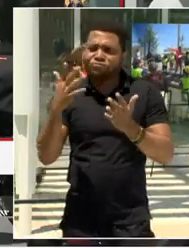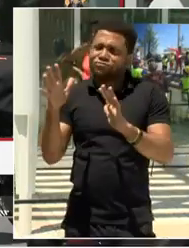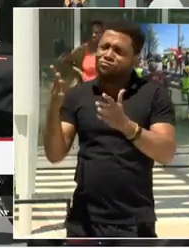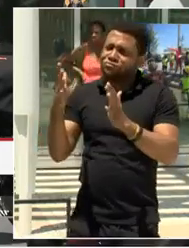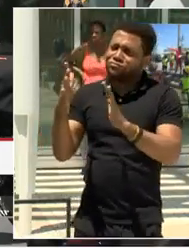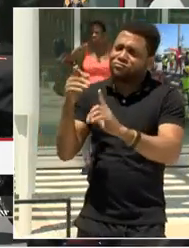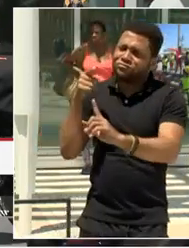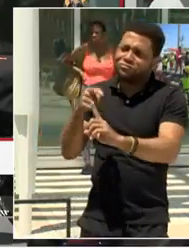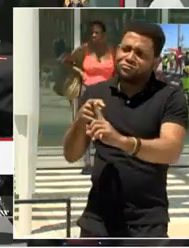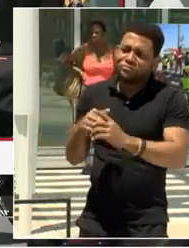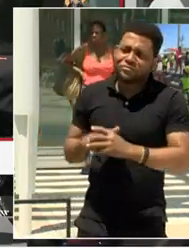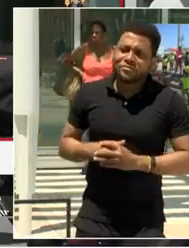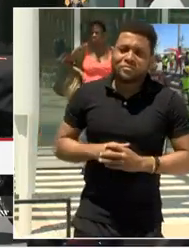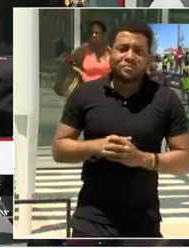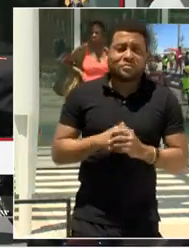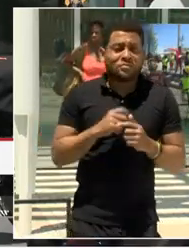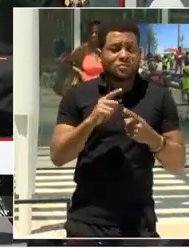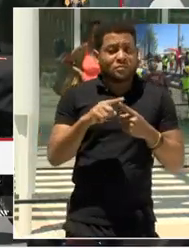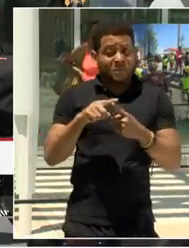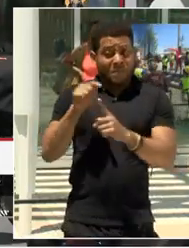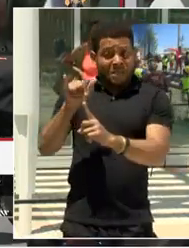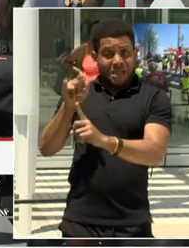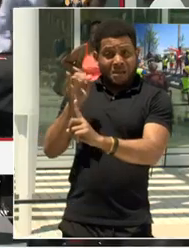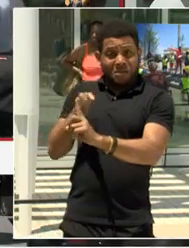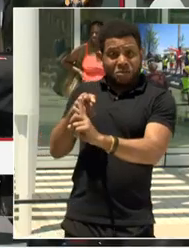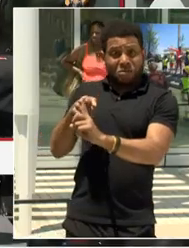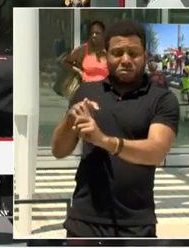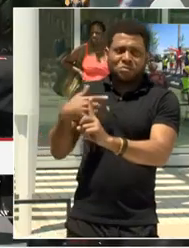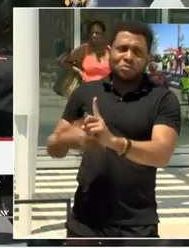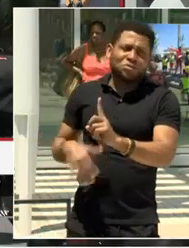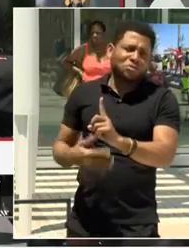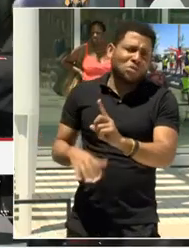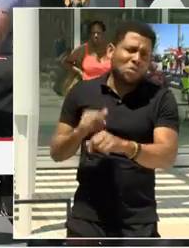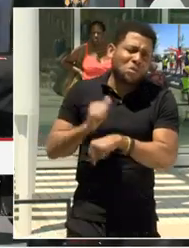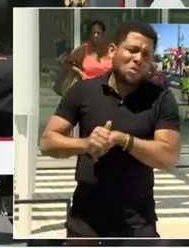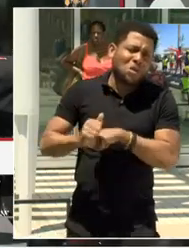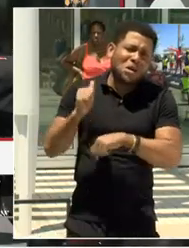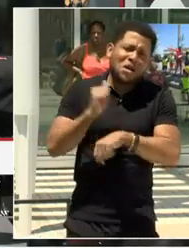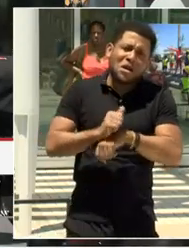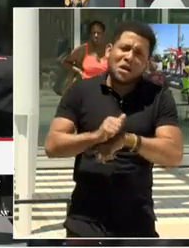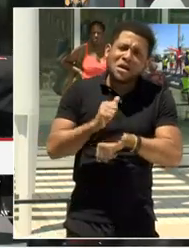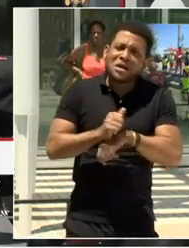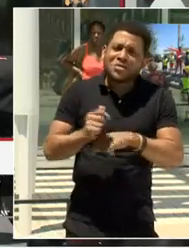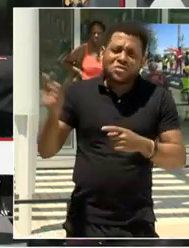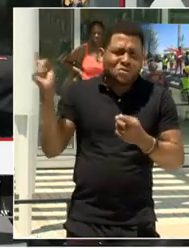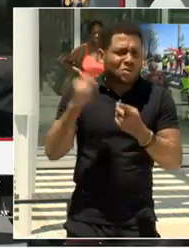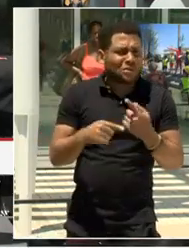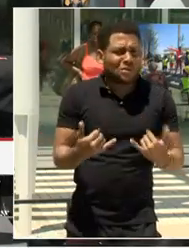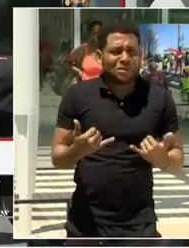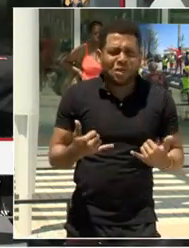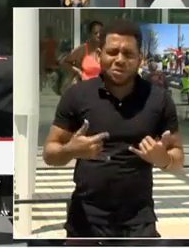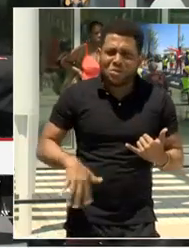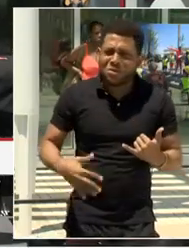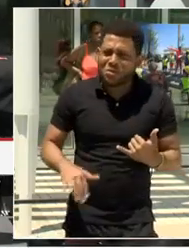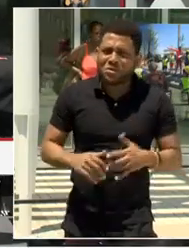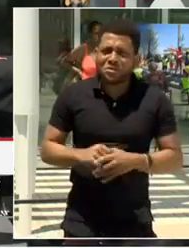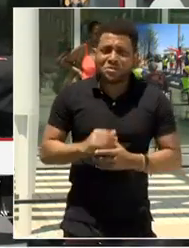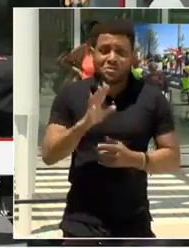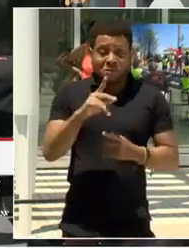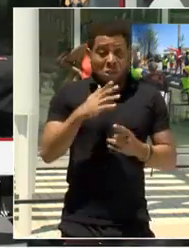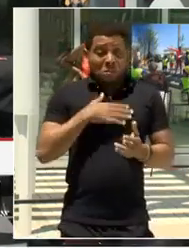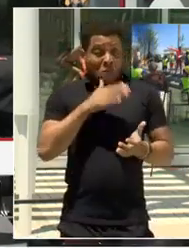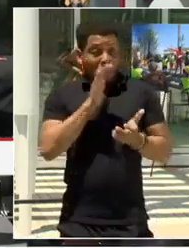She labored to get us here to today. When my wife and I brought the house across the street from my mom back